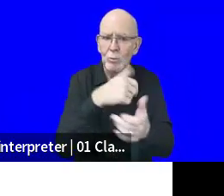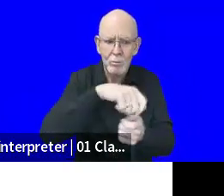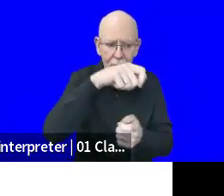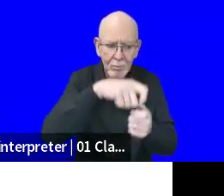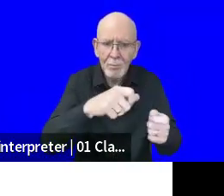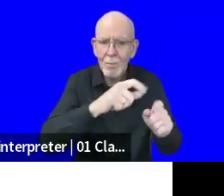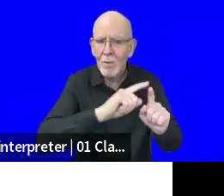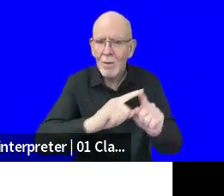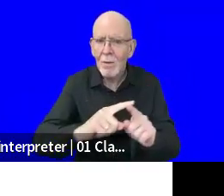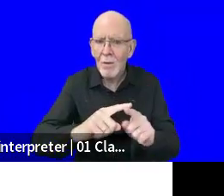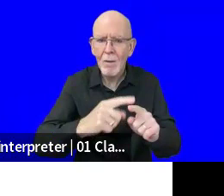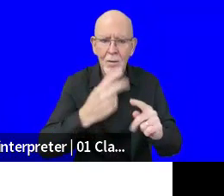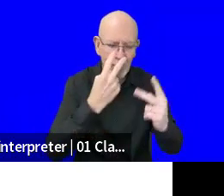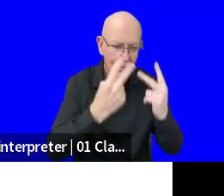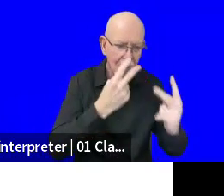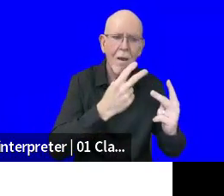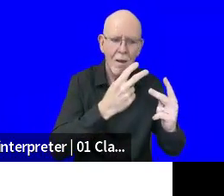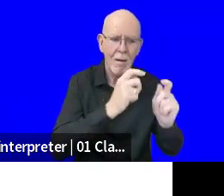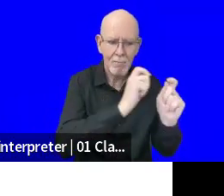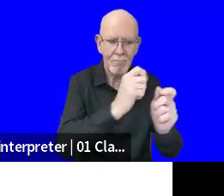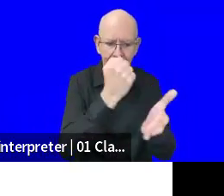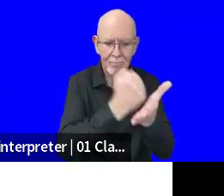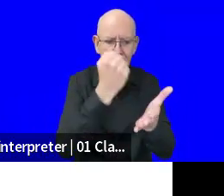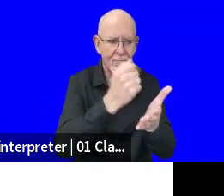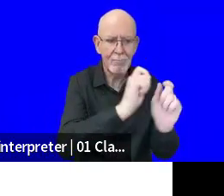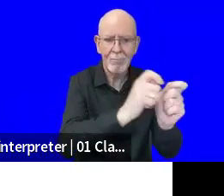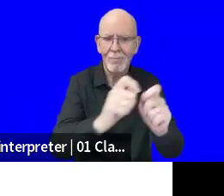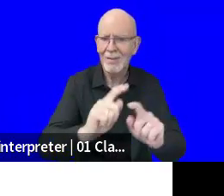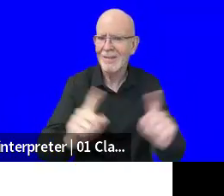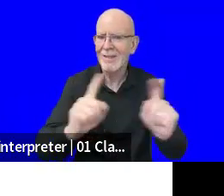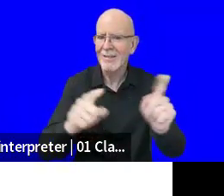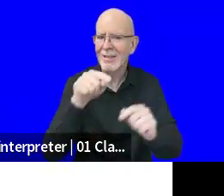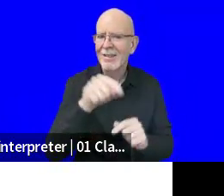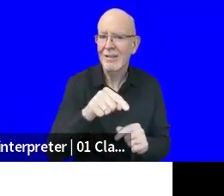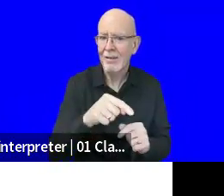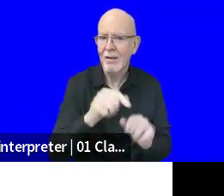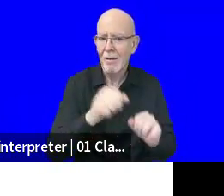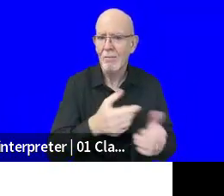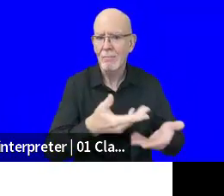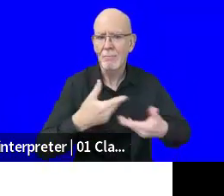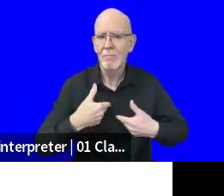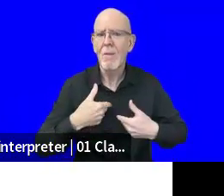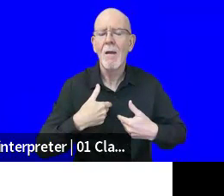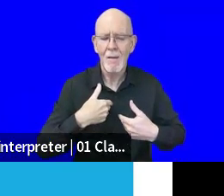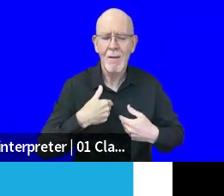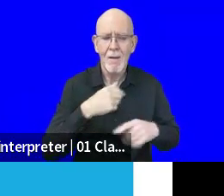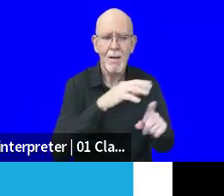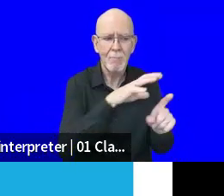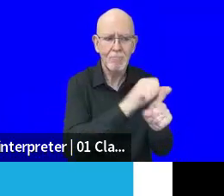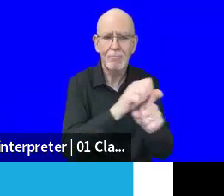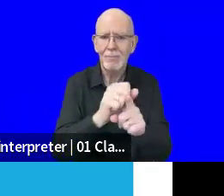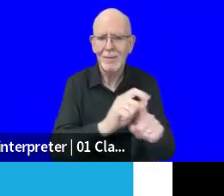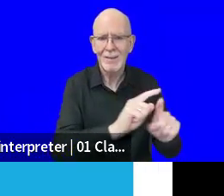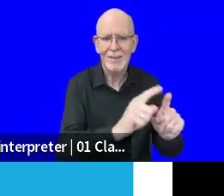identify individual needs of persons with disability and provide tailored support packages